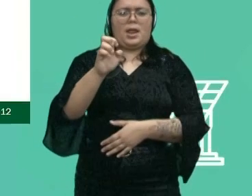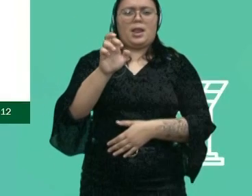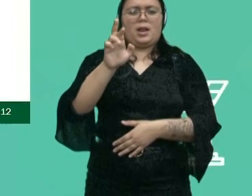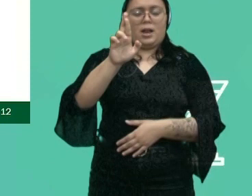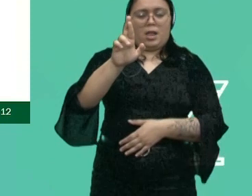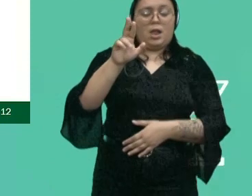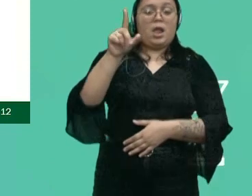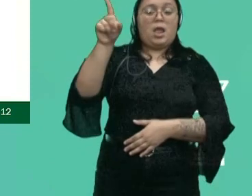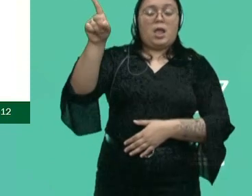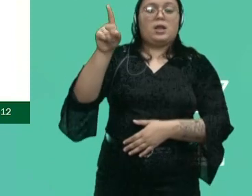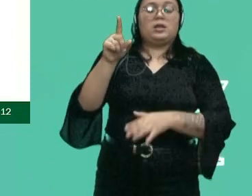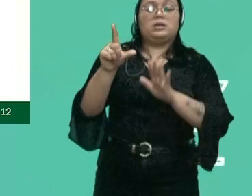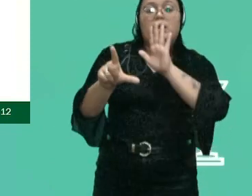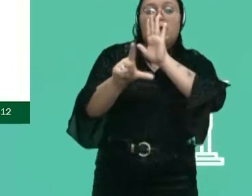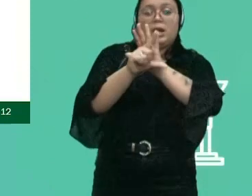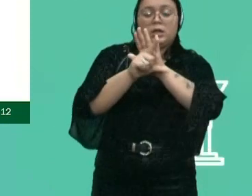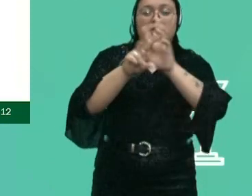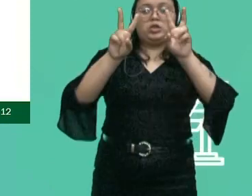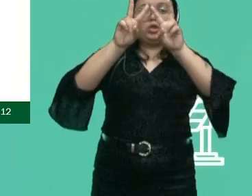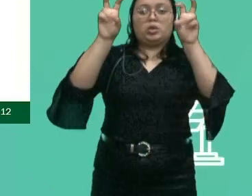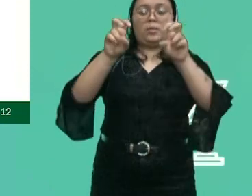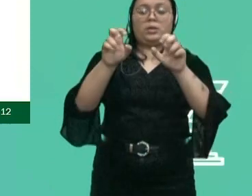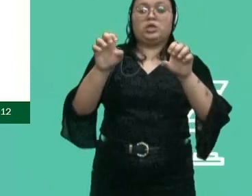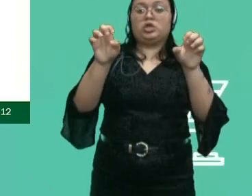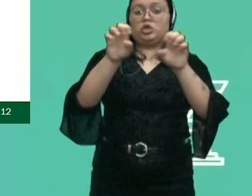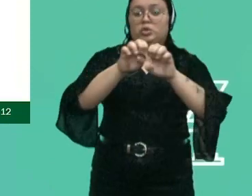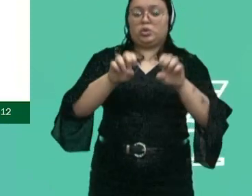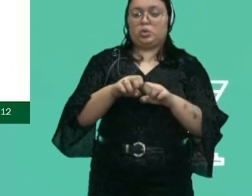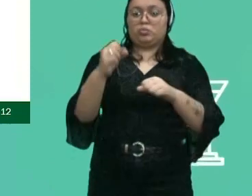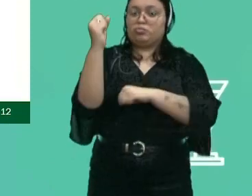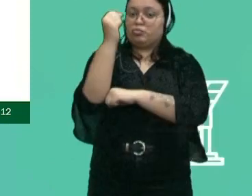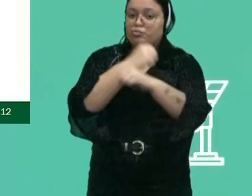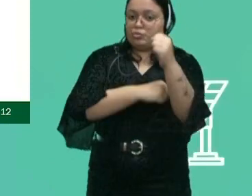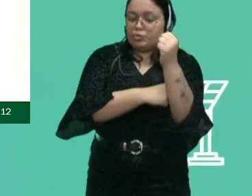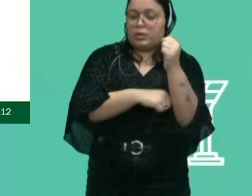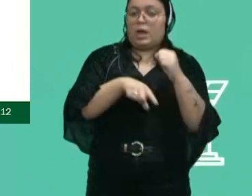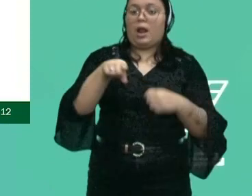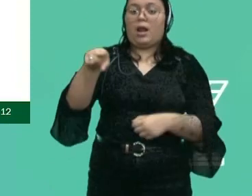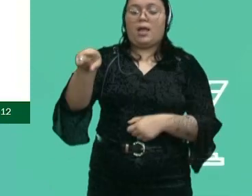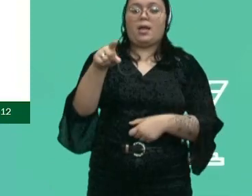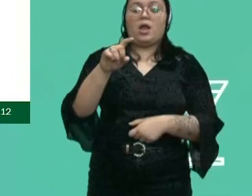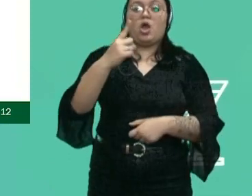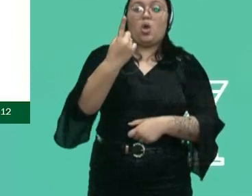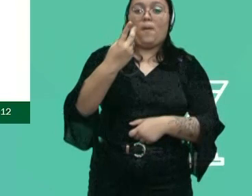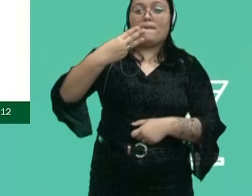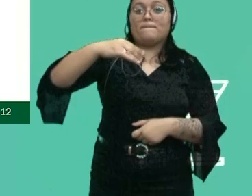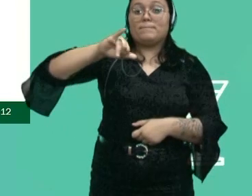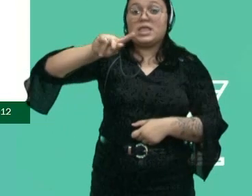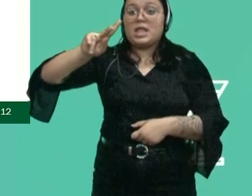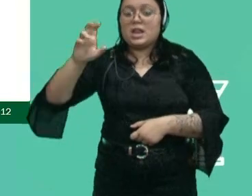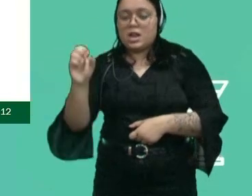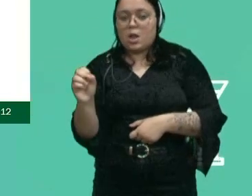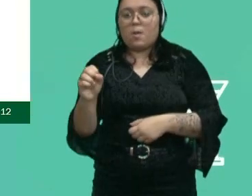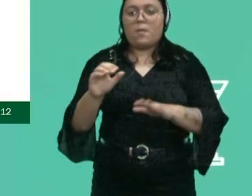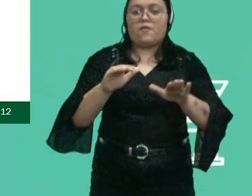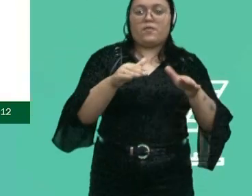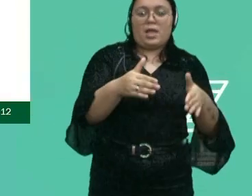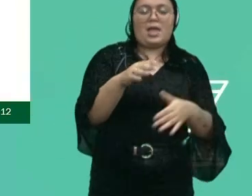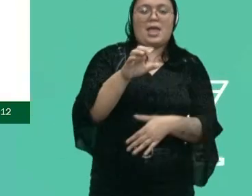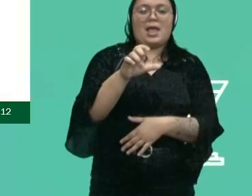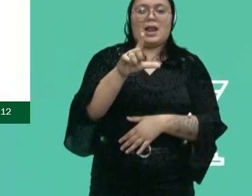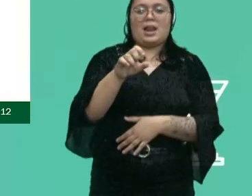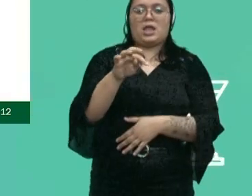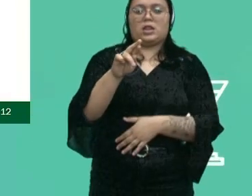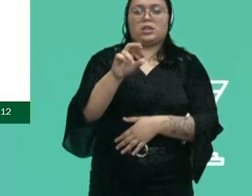provides $9.5 billion for hydrogen, $1 billion for electrolysis, $500 million for clean hydrogen manufacturing and